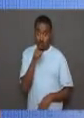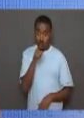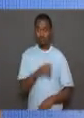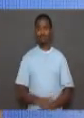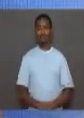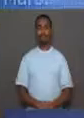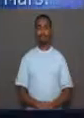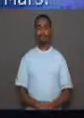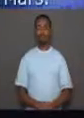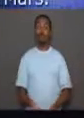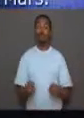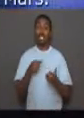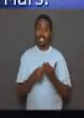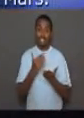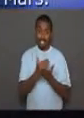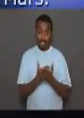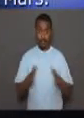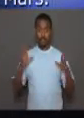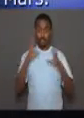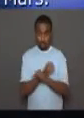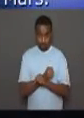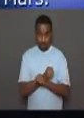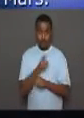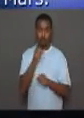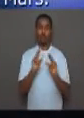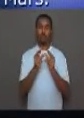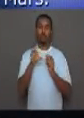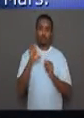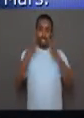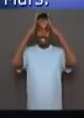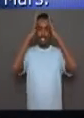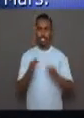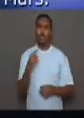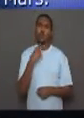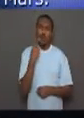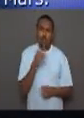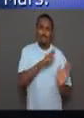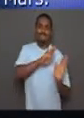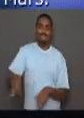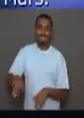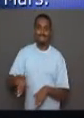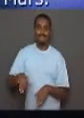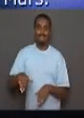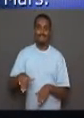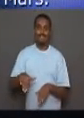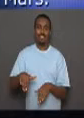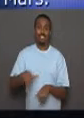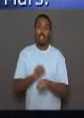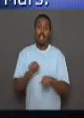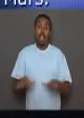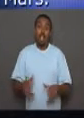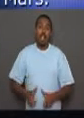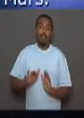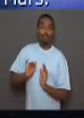you? When this lesson has concluded, your group must decide who must be abandoned on the